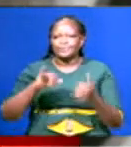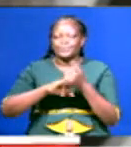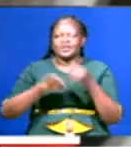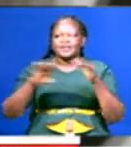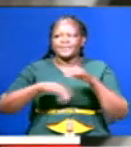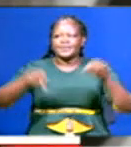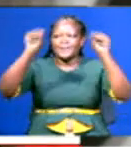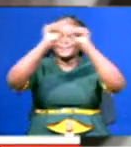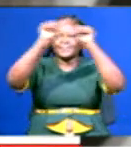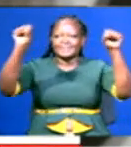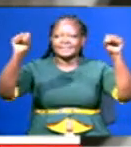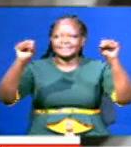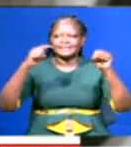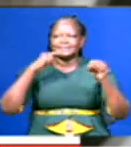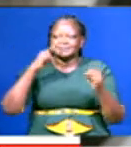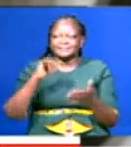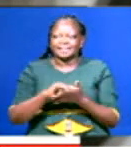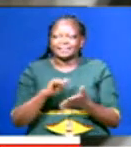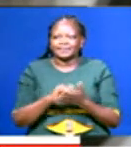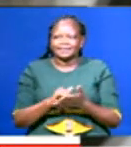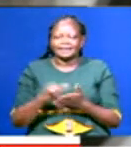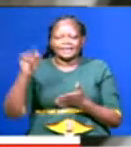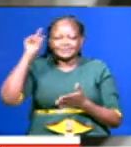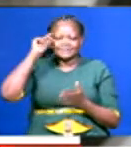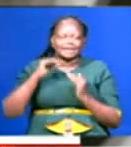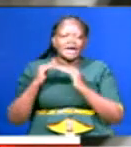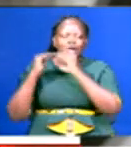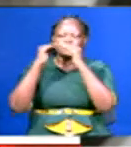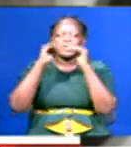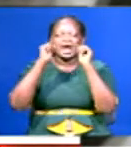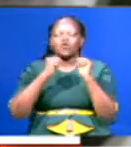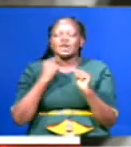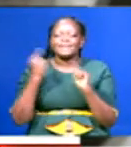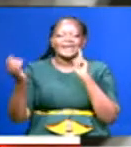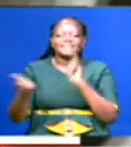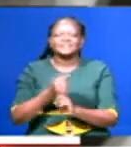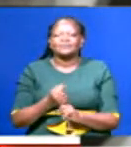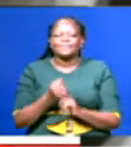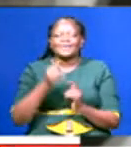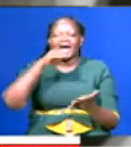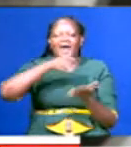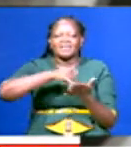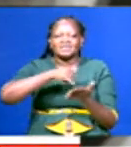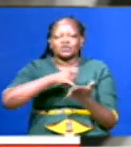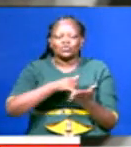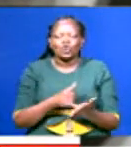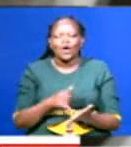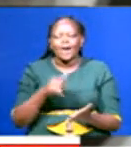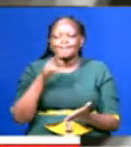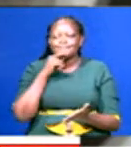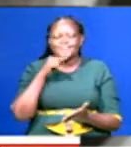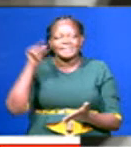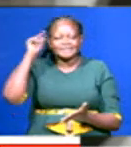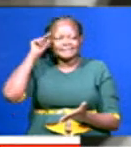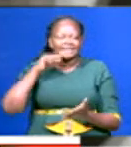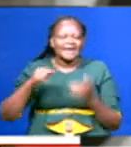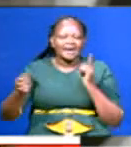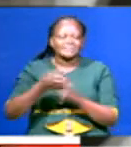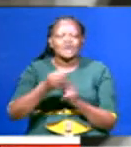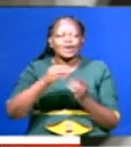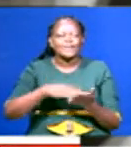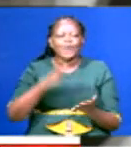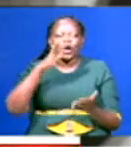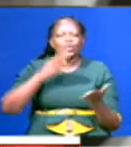Rigathi, has said gender equality can only be achieved by the inclusion of the male gender and attain more through